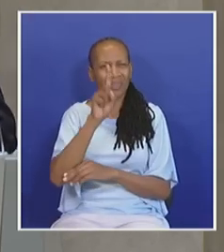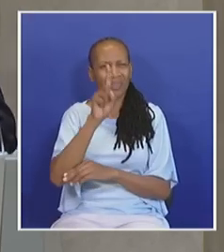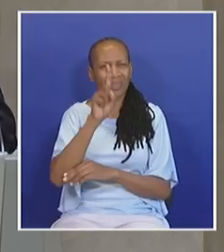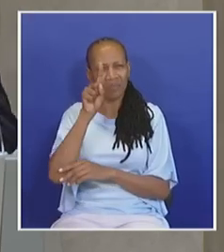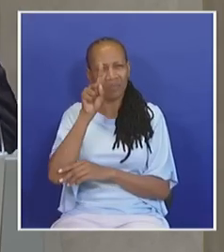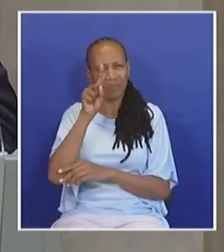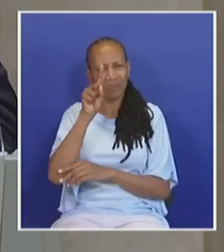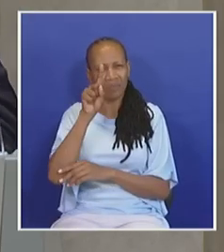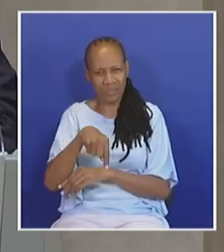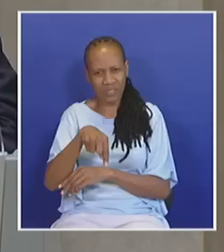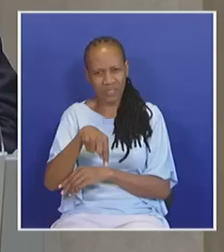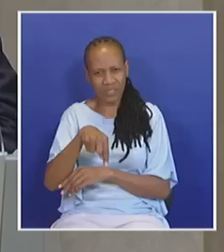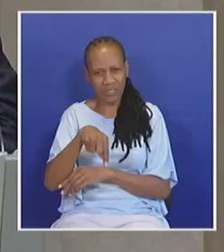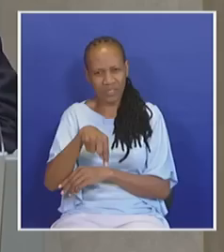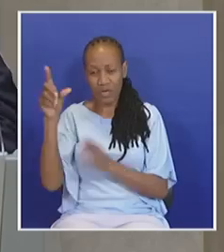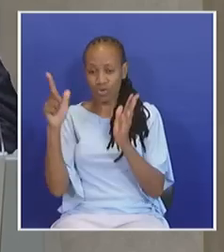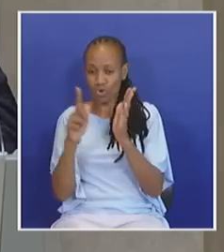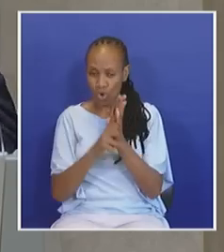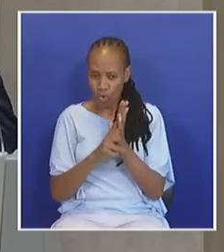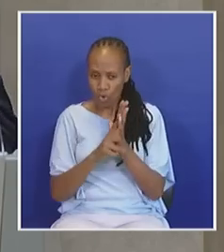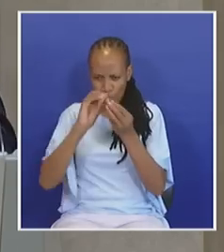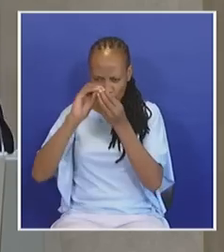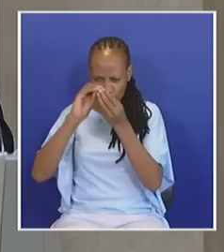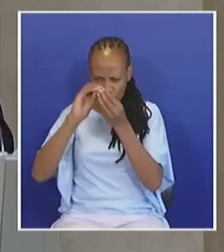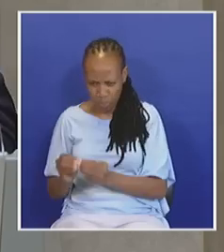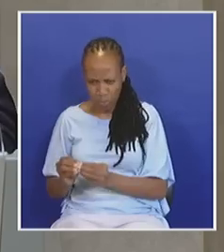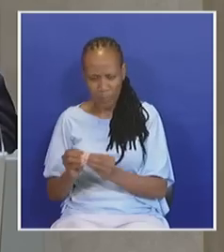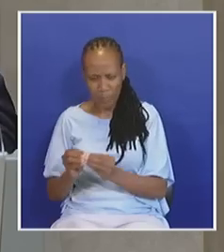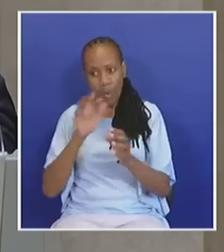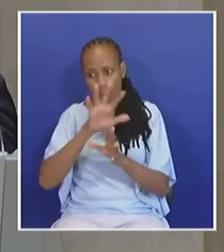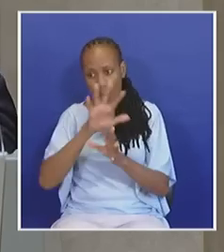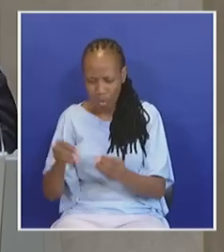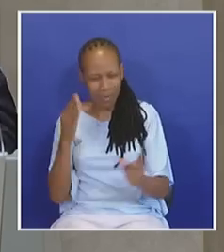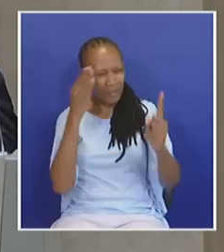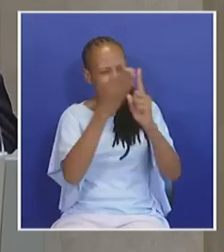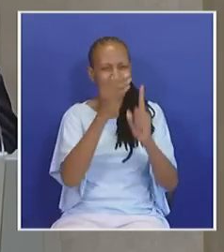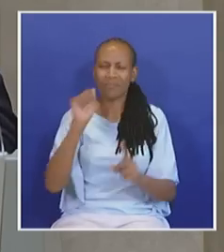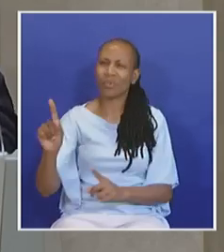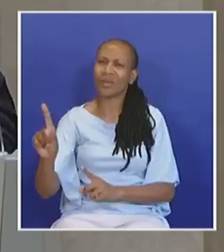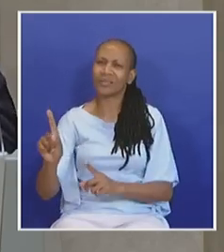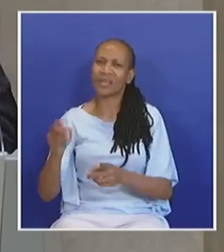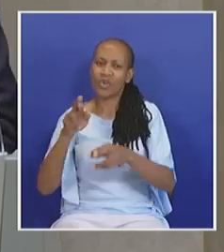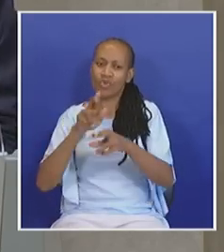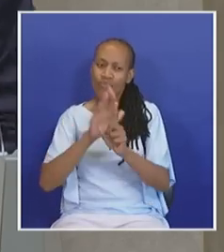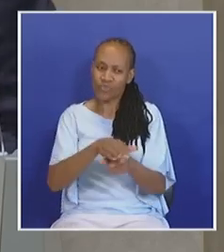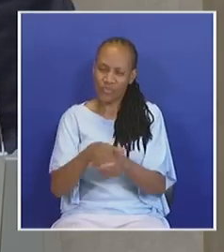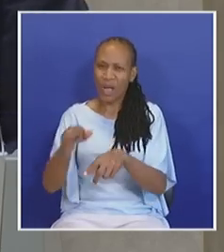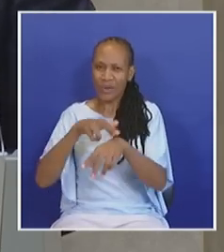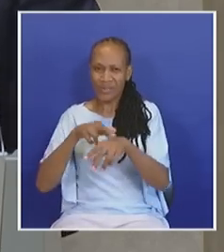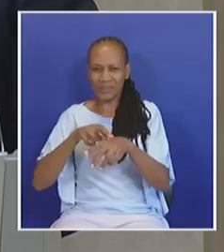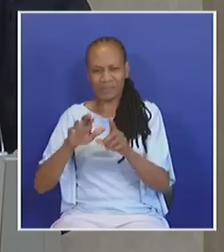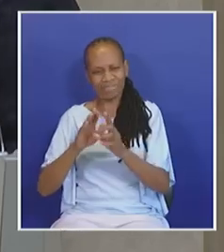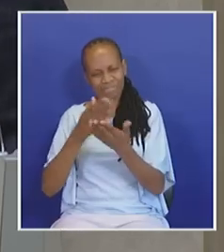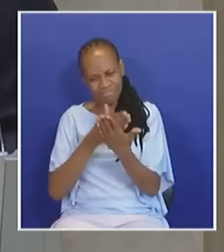1,200 laws and amendments aimed at dismantling apartheid and eradicating all forms of